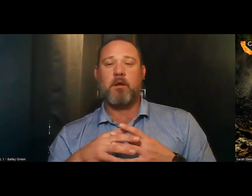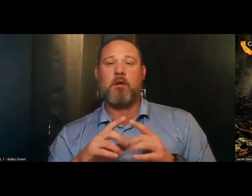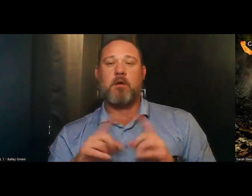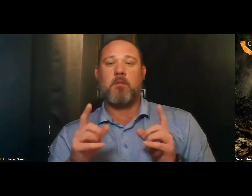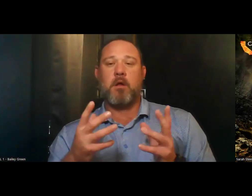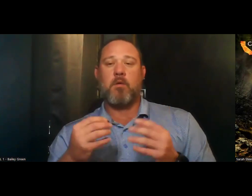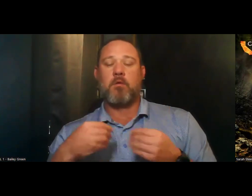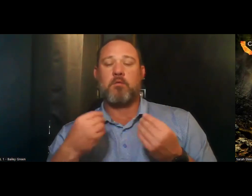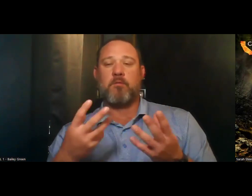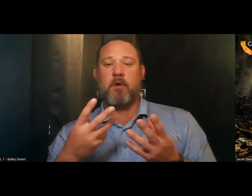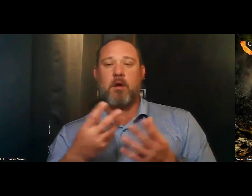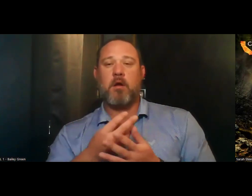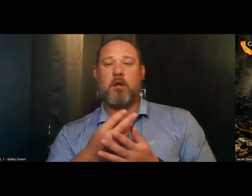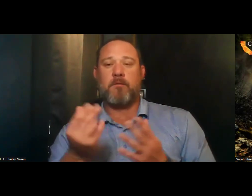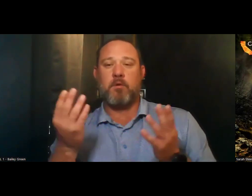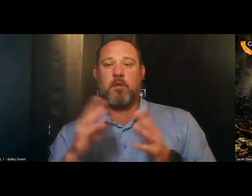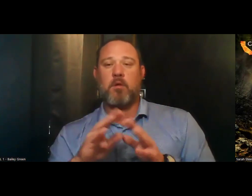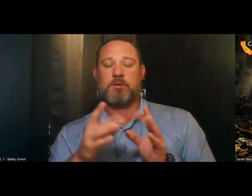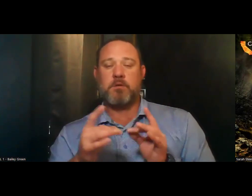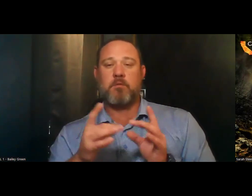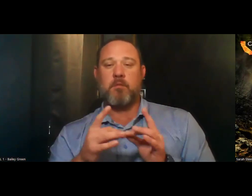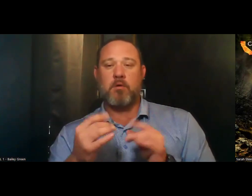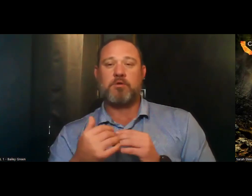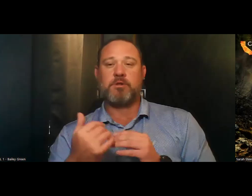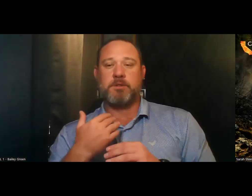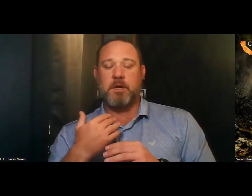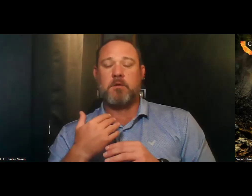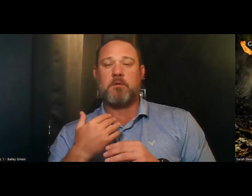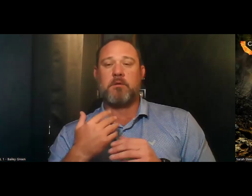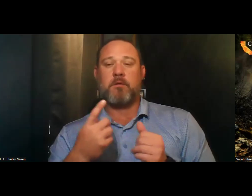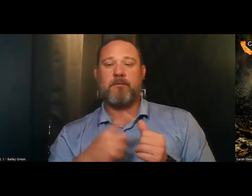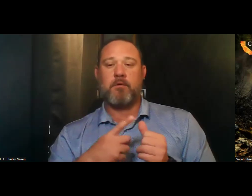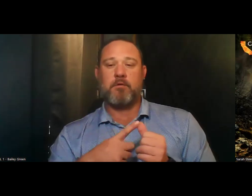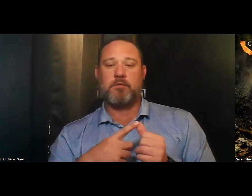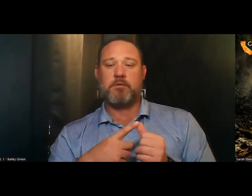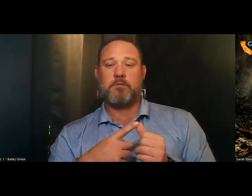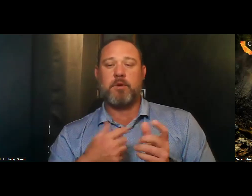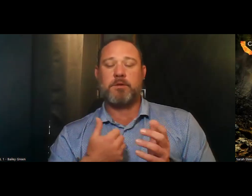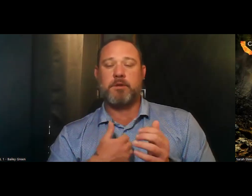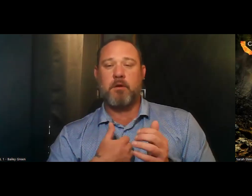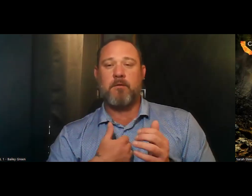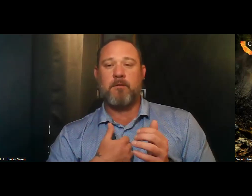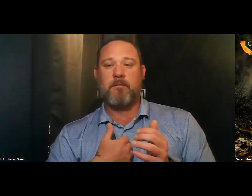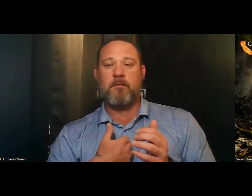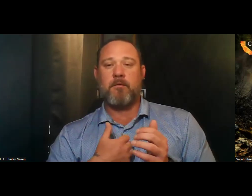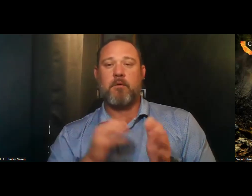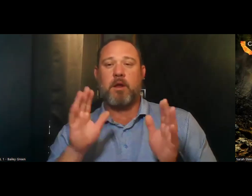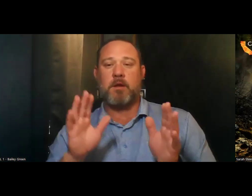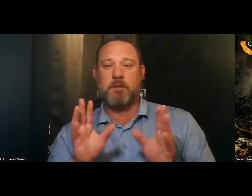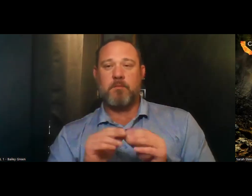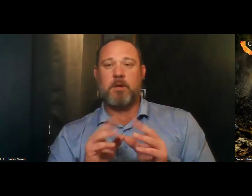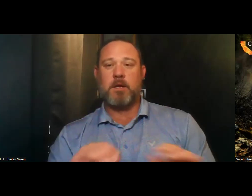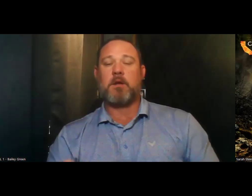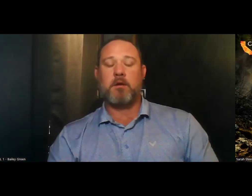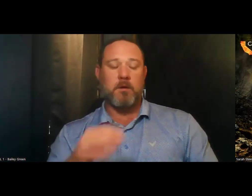want to provide just a few closing remarks that she sent to me. First, for myself, I can say this was an excellent meeting,